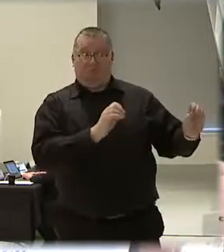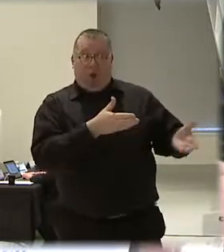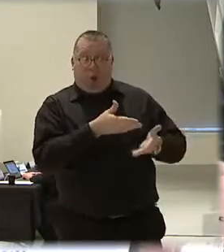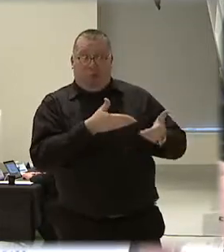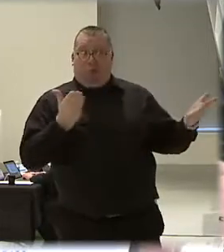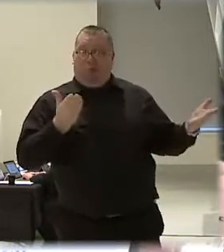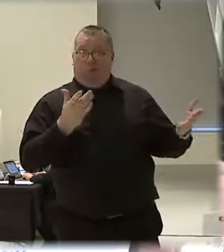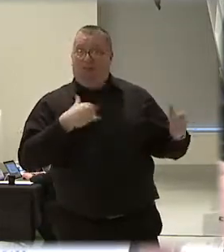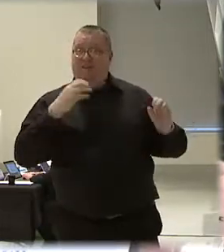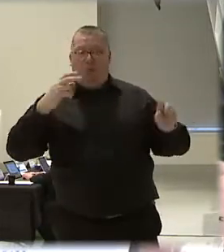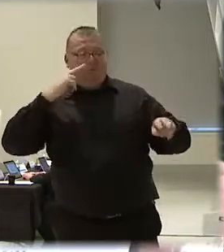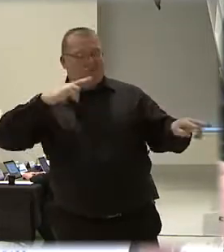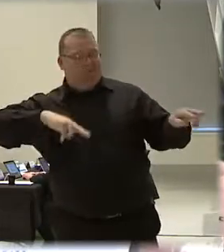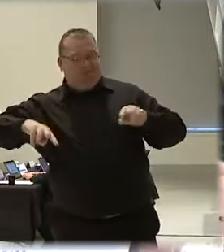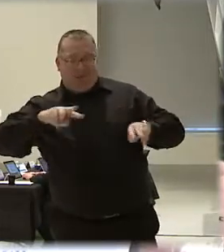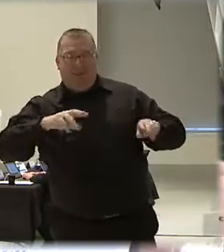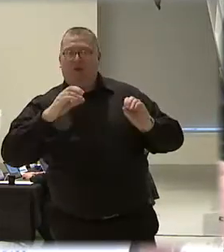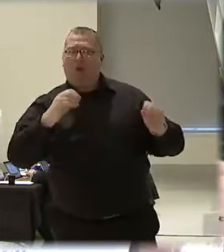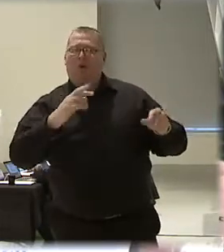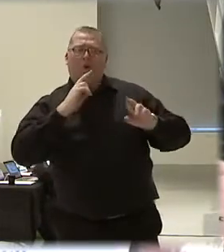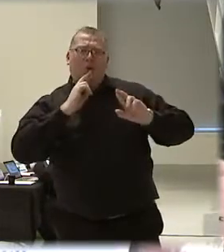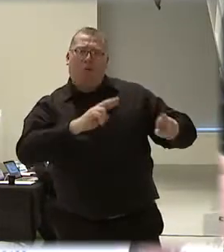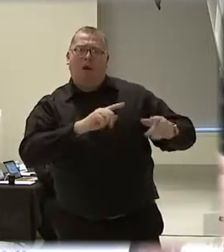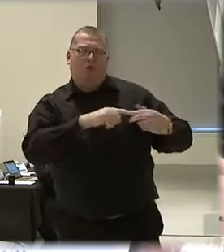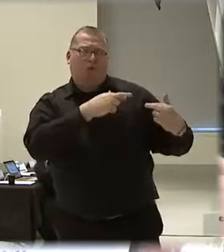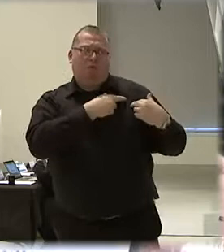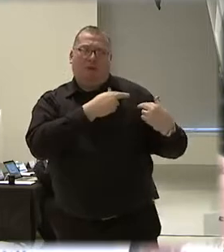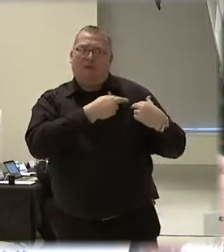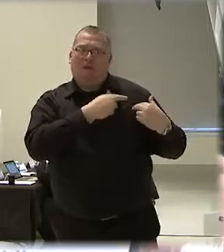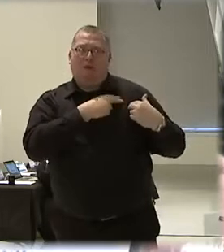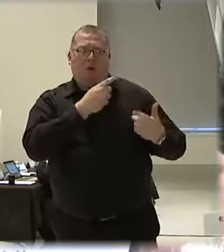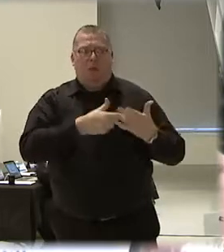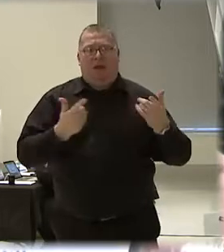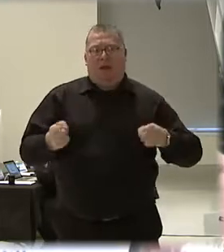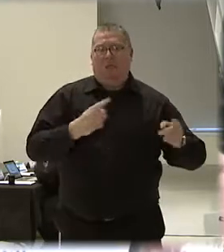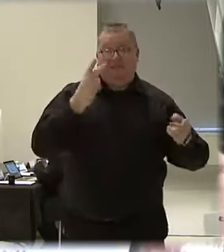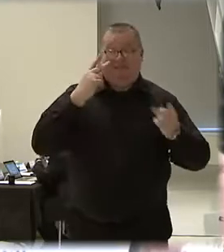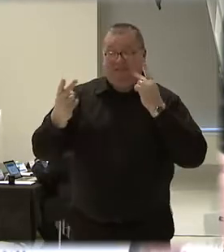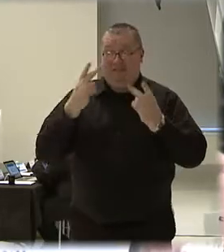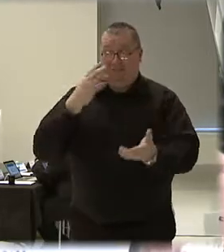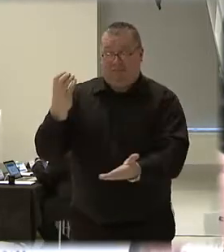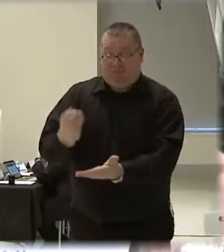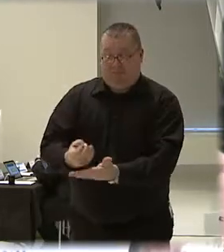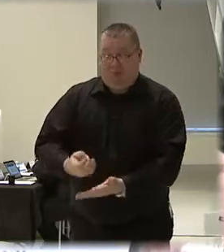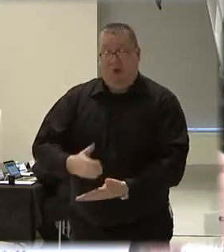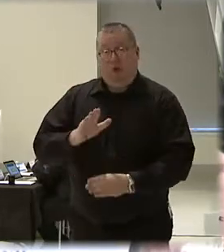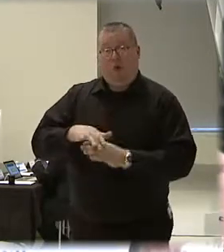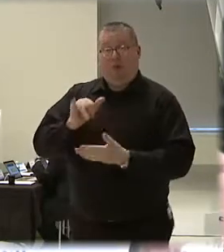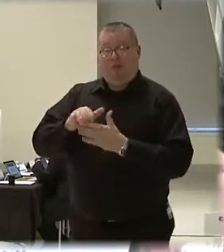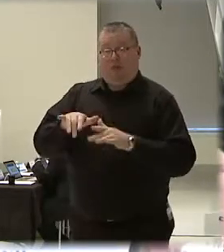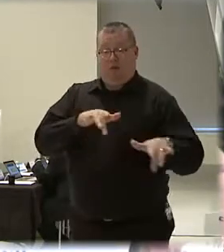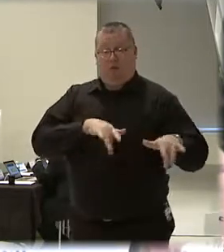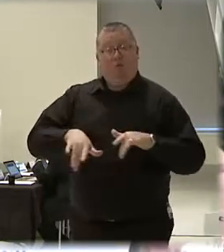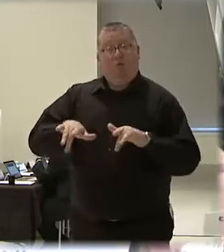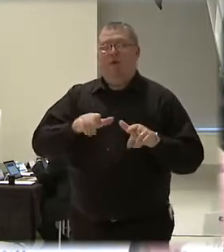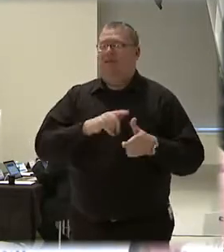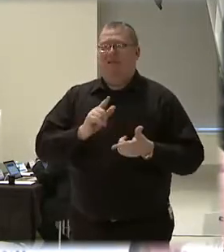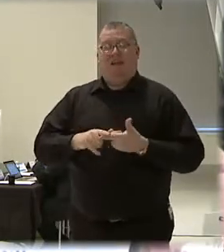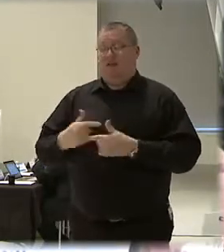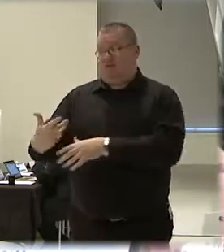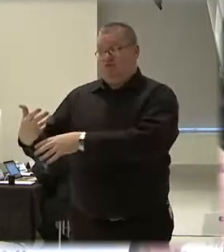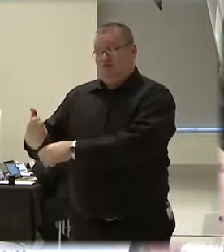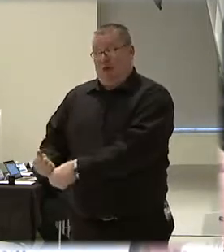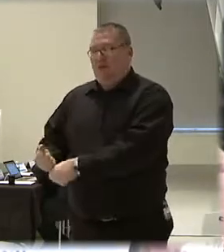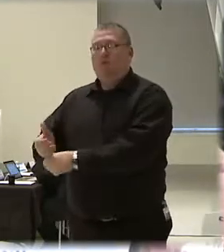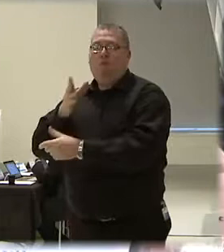of independent oversight or a lack of responsiveness to what's being seen on the videos, we're going to lose public